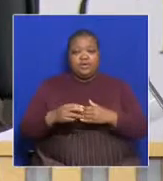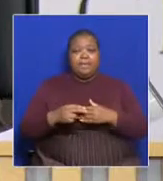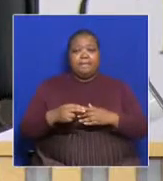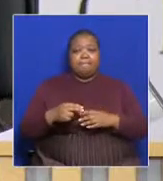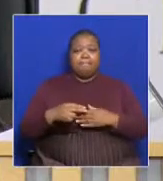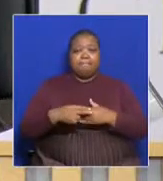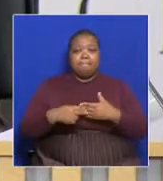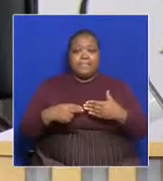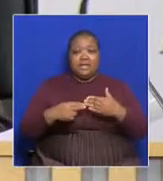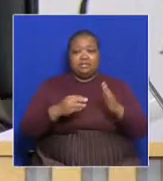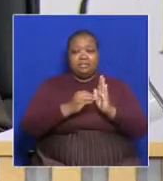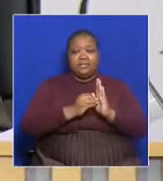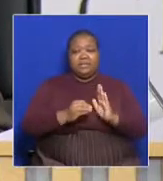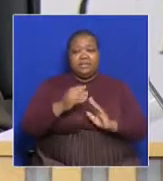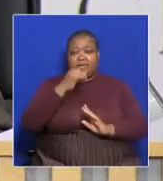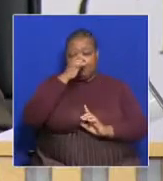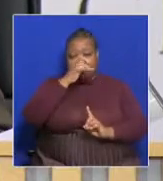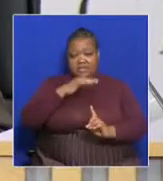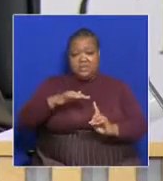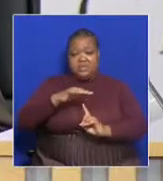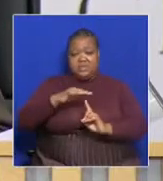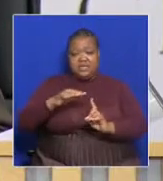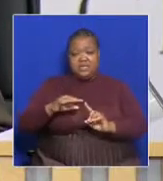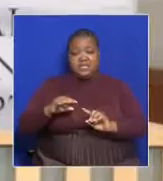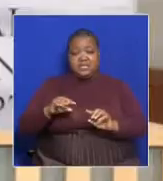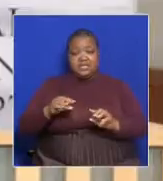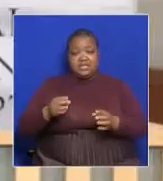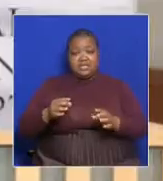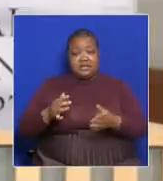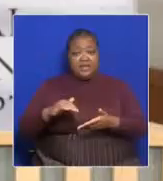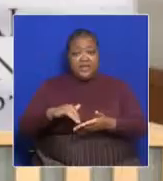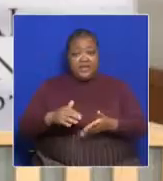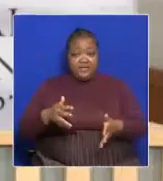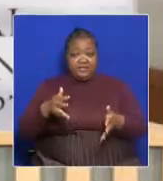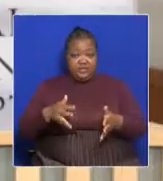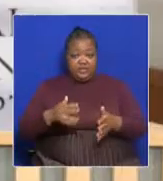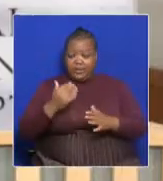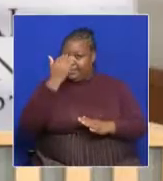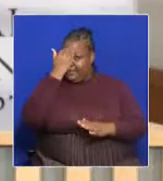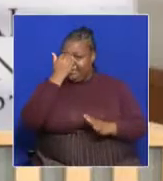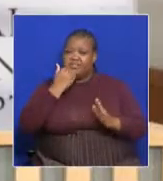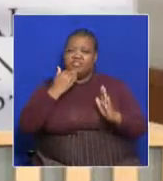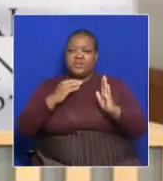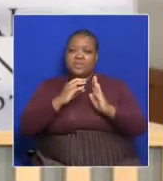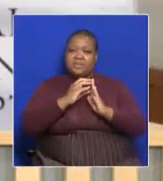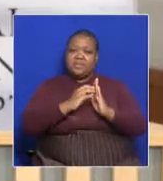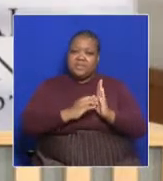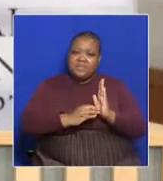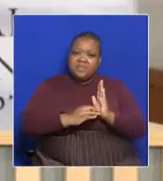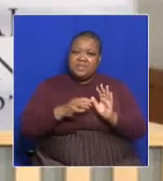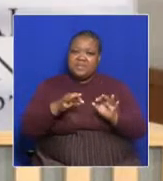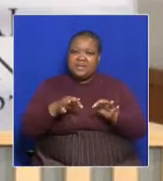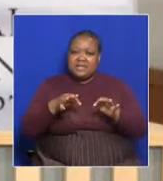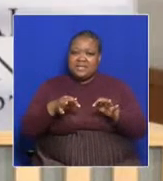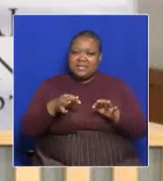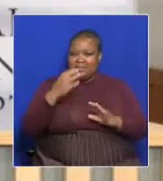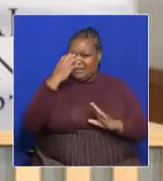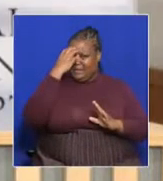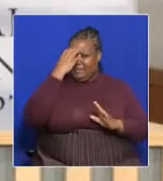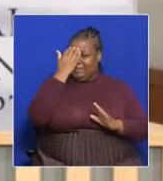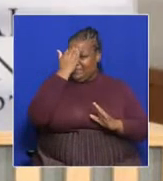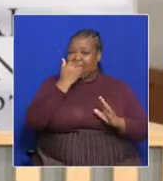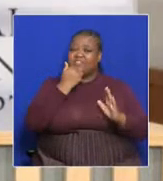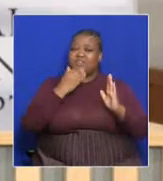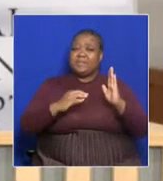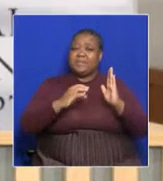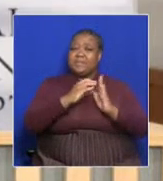And it works through all those photographs, explaining what the photograph depicts. Yes. To photograph 28 at